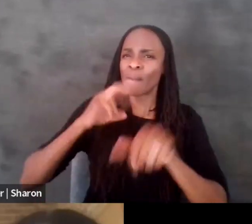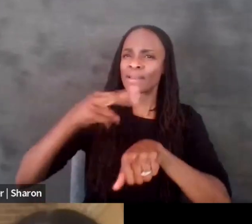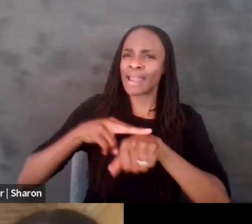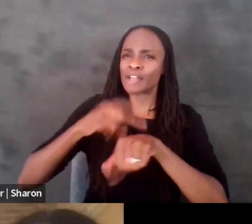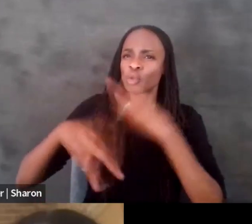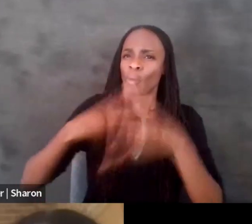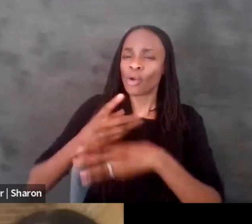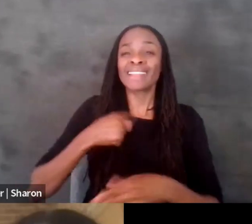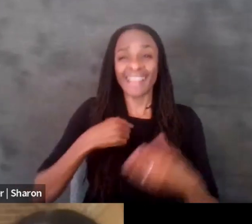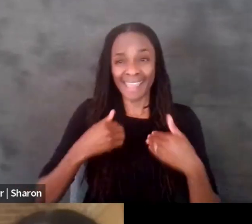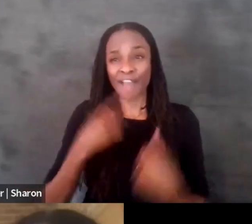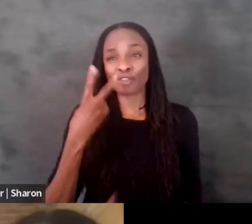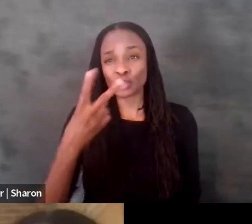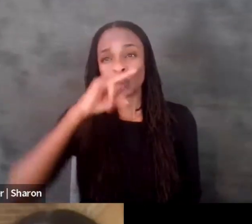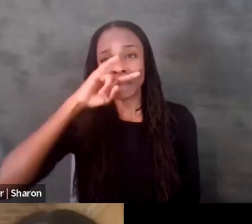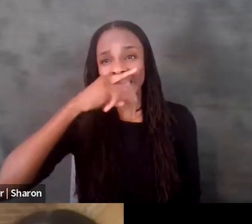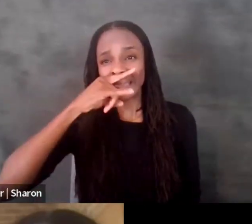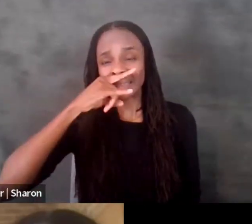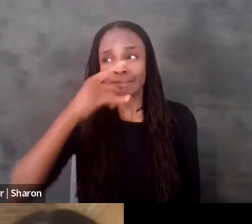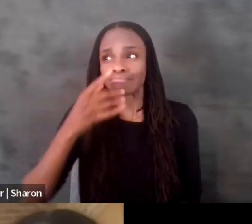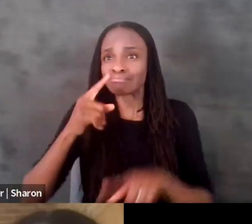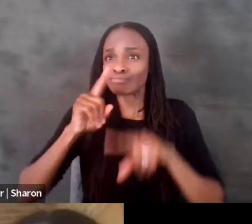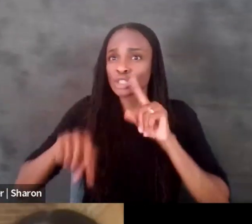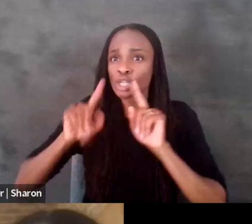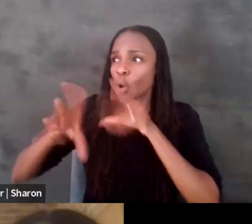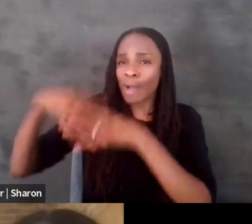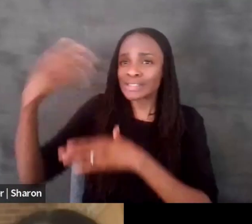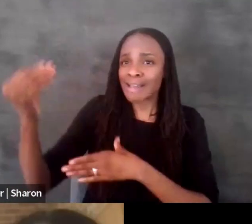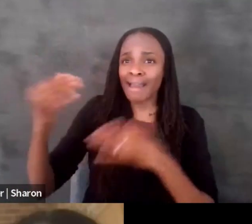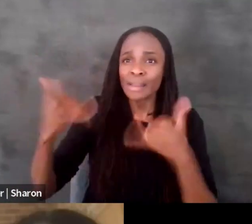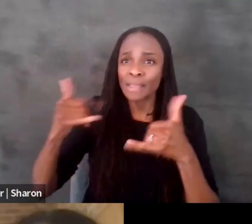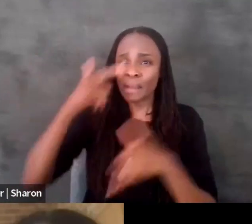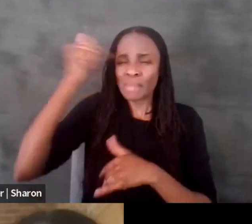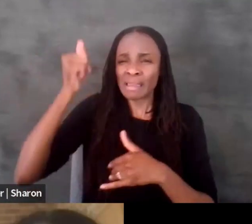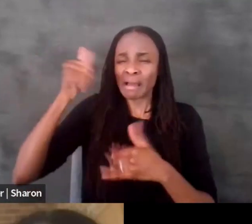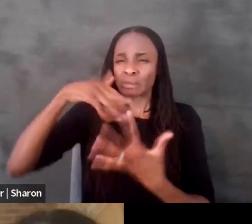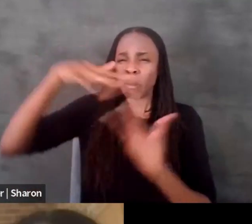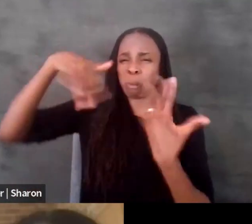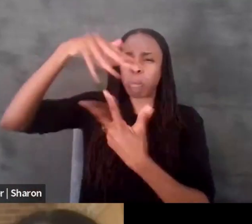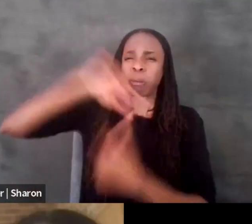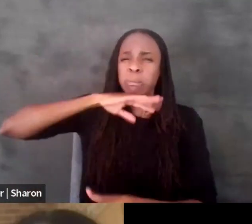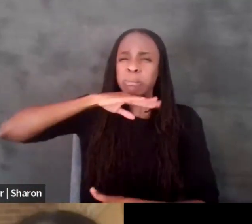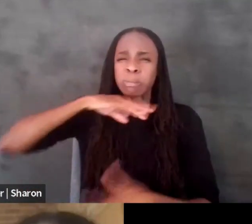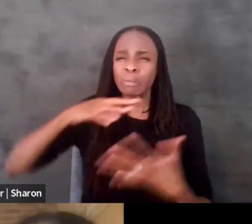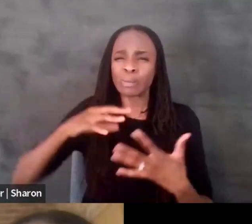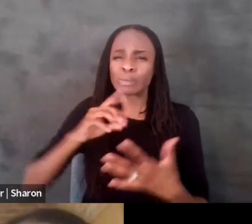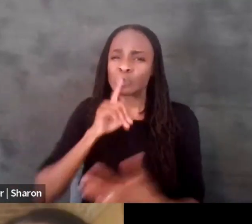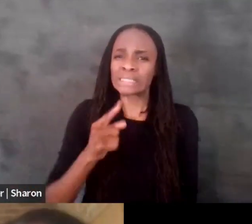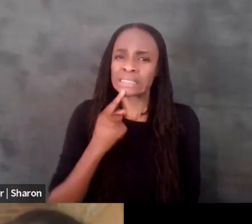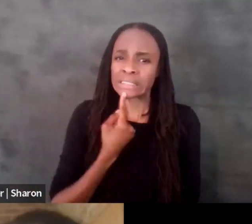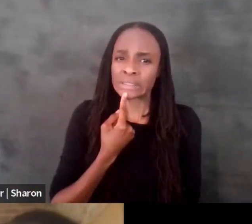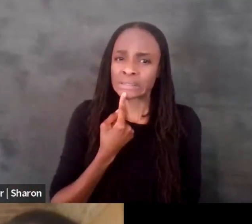two kids who would not be able to go out and play. The pollution was so severe. So